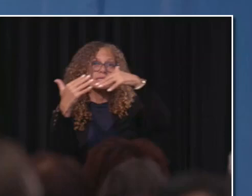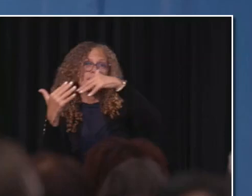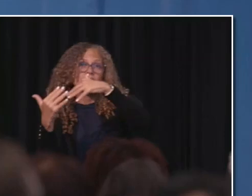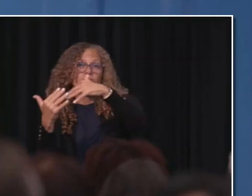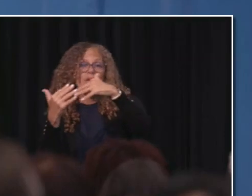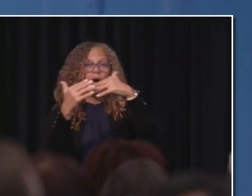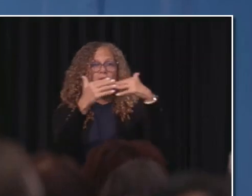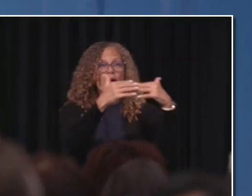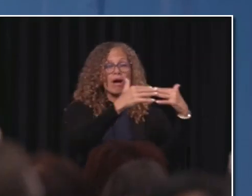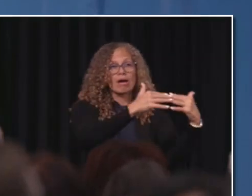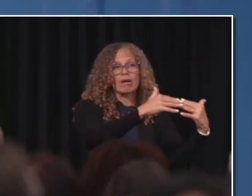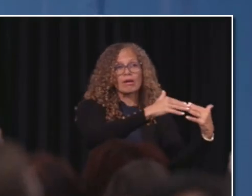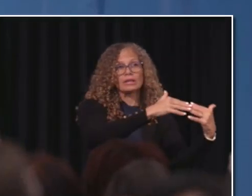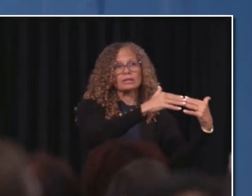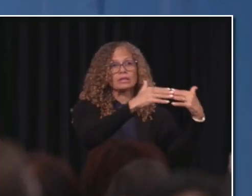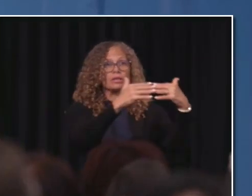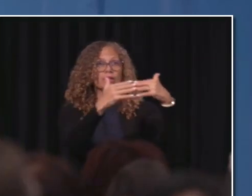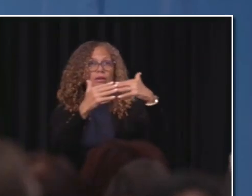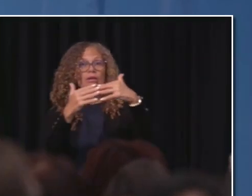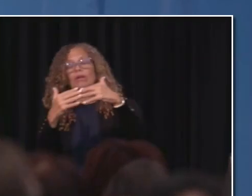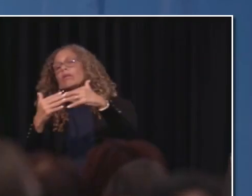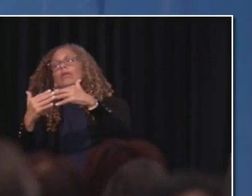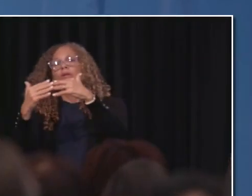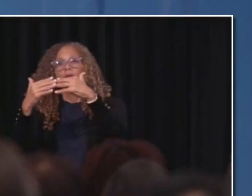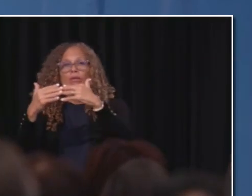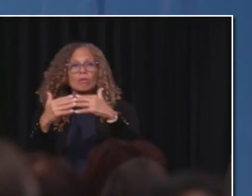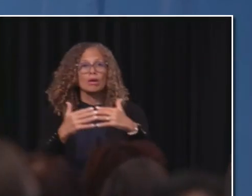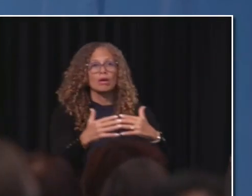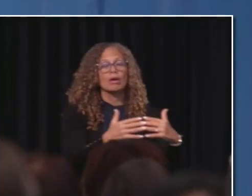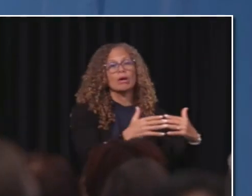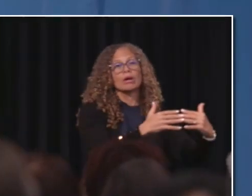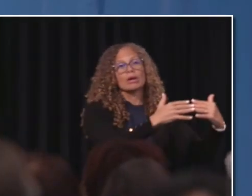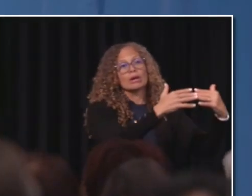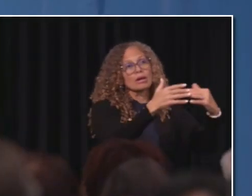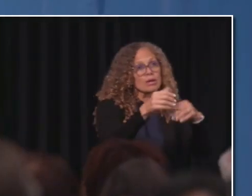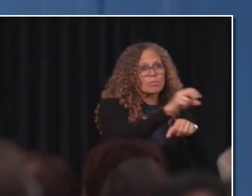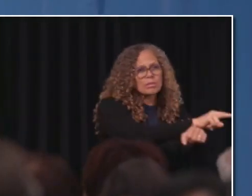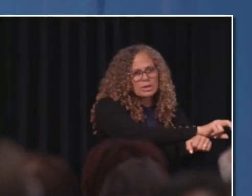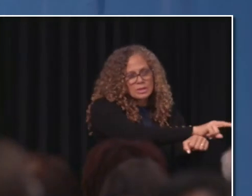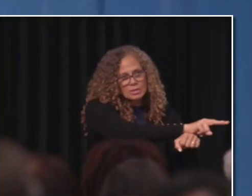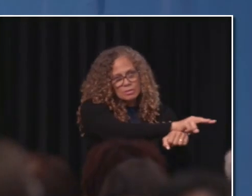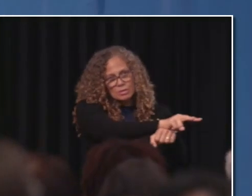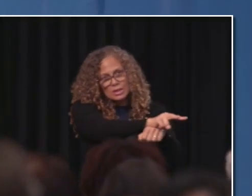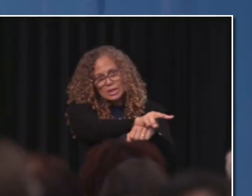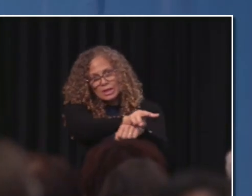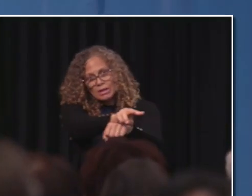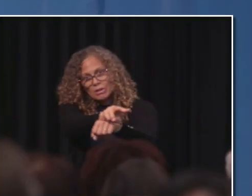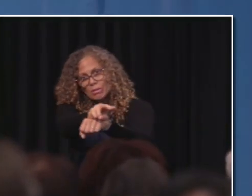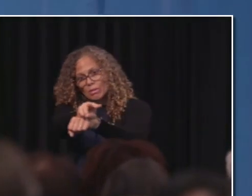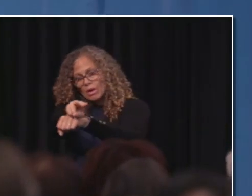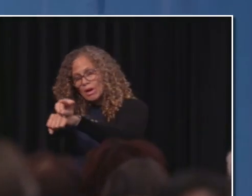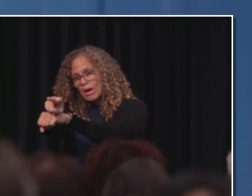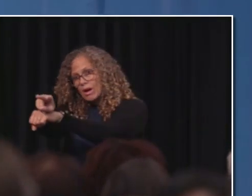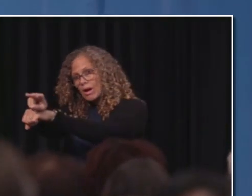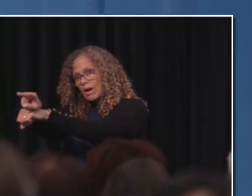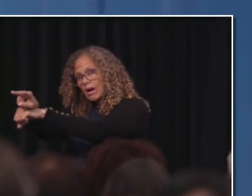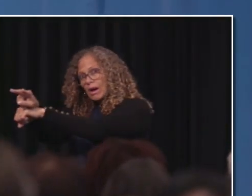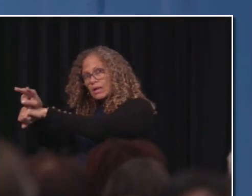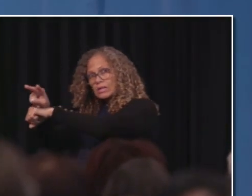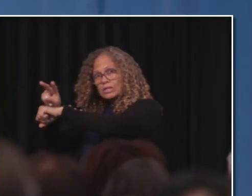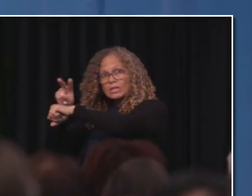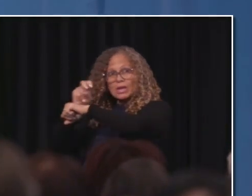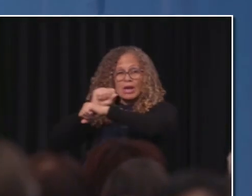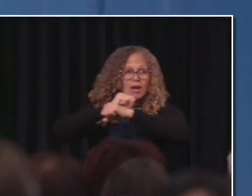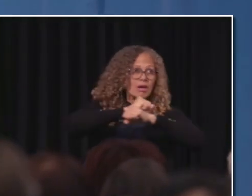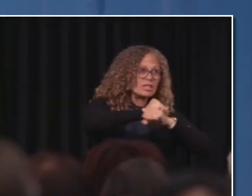perilous fight o'er the ramparts we